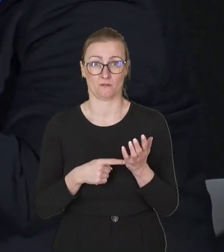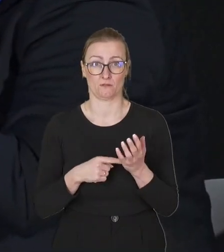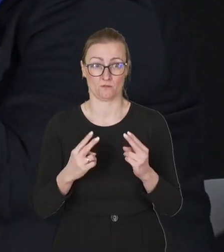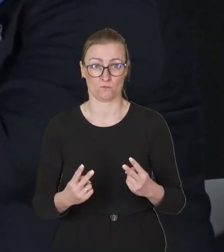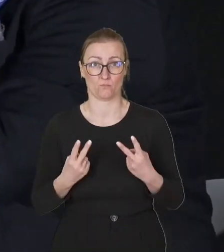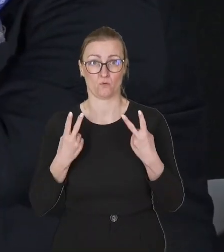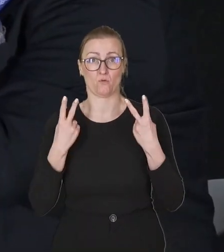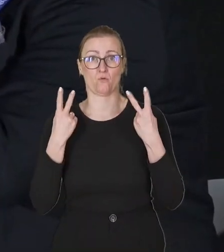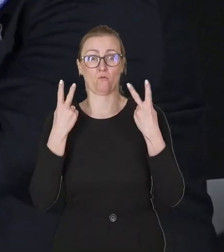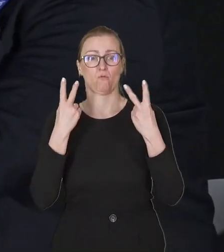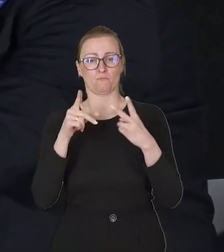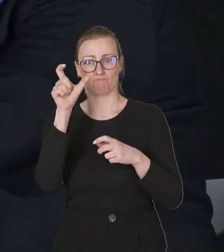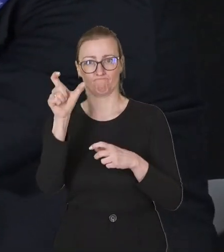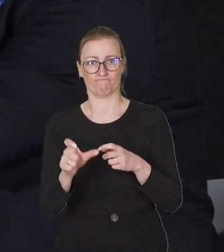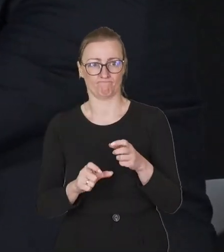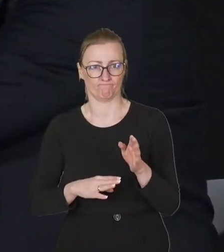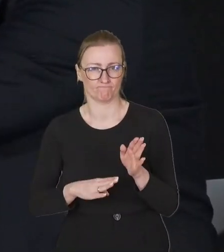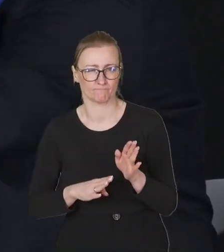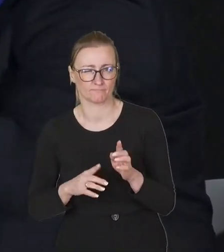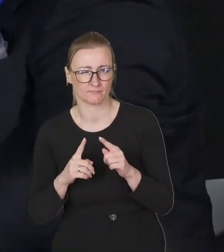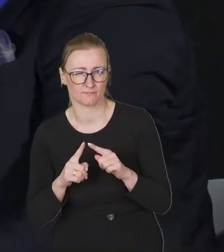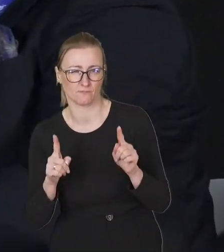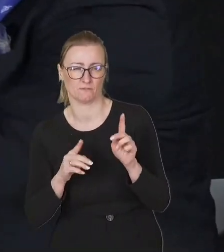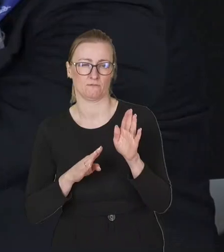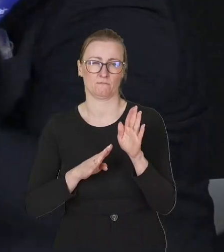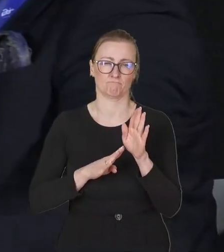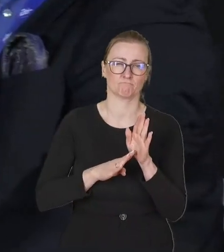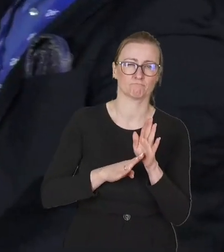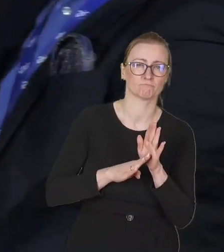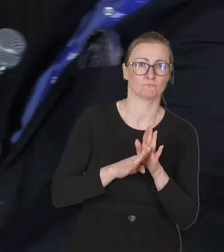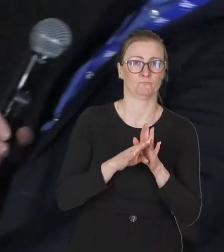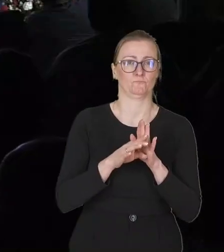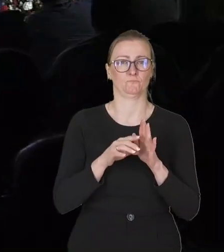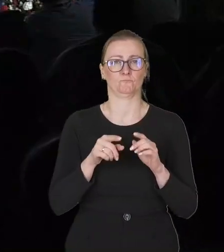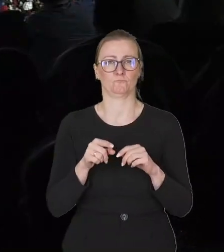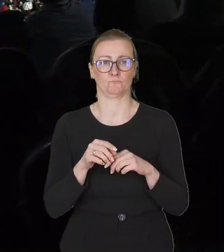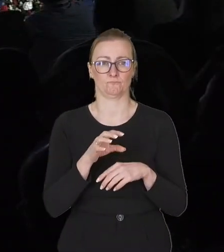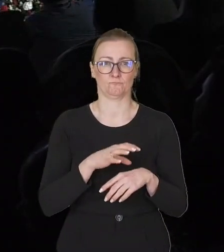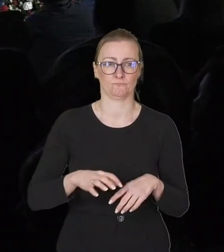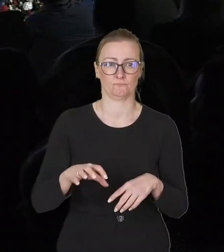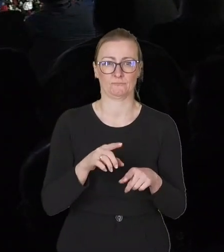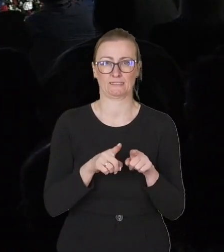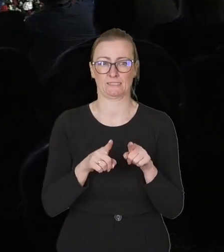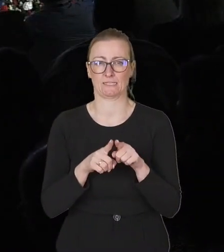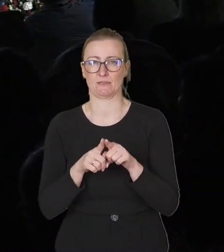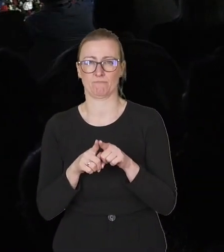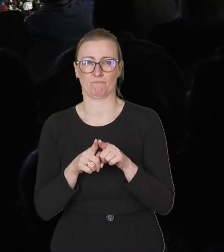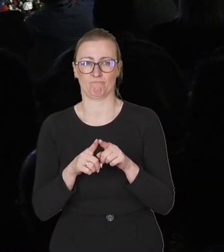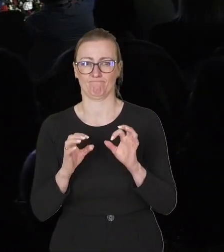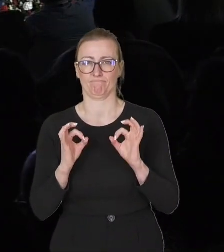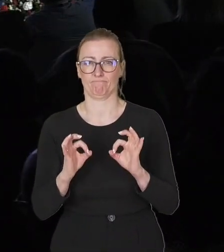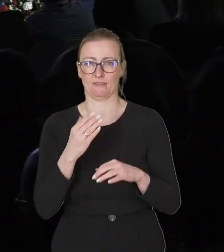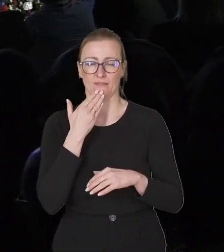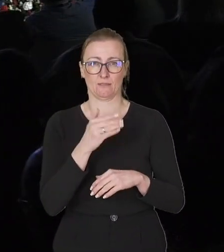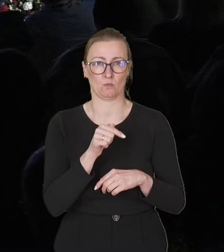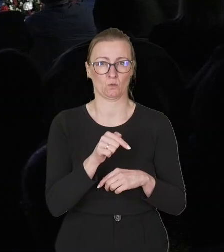finally, synchronization of different actions, activities that we are having. Thank you very much. I was waiting for these 3 words at the end. Thank you